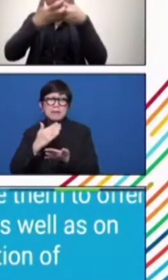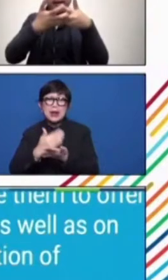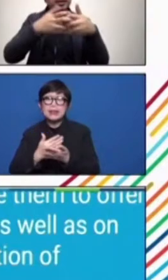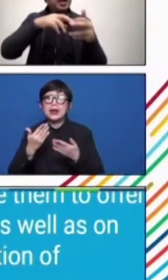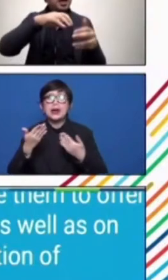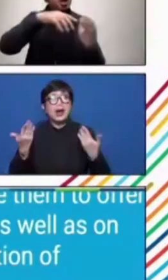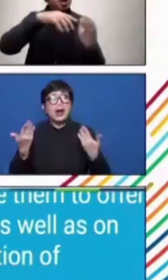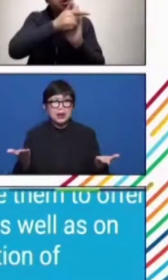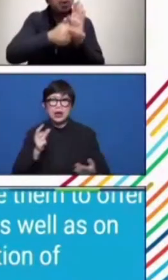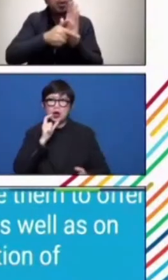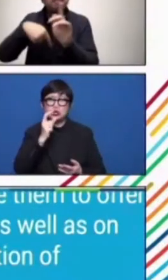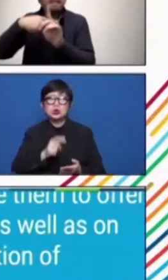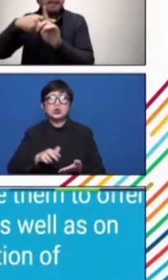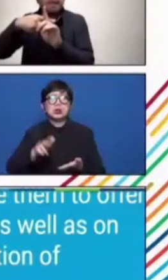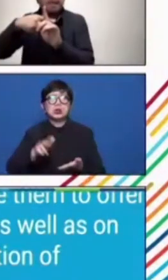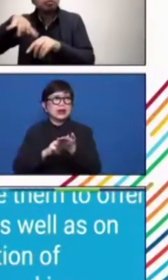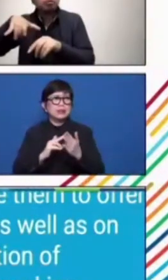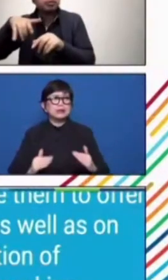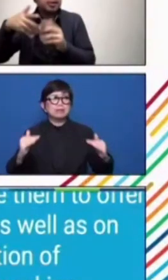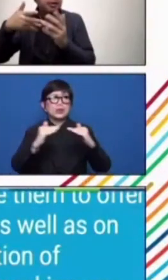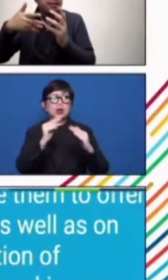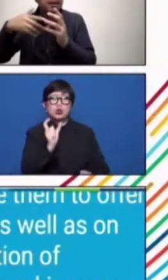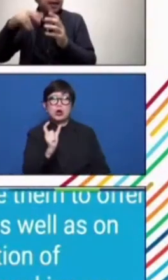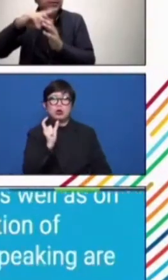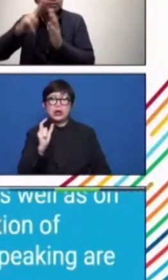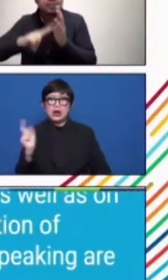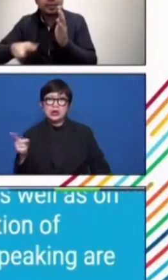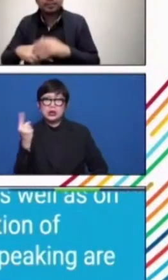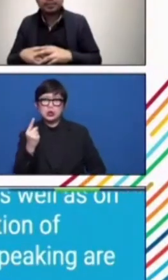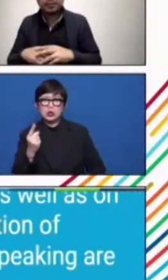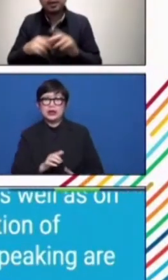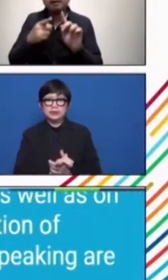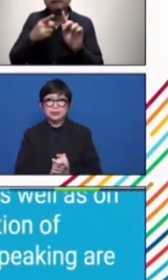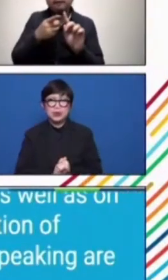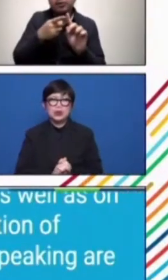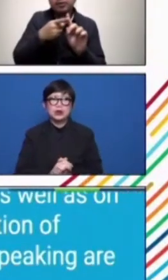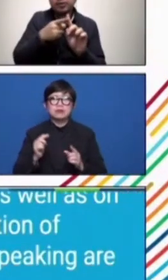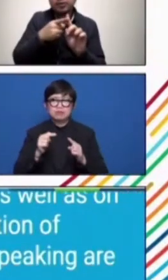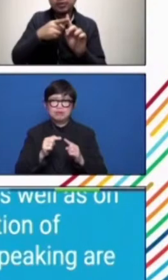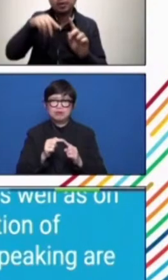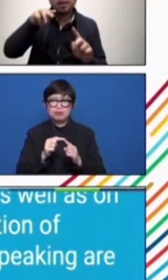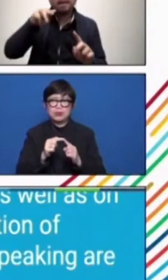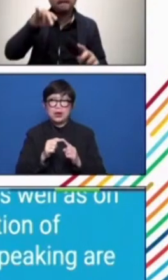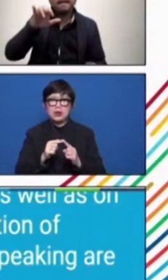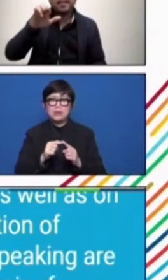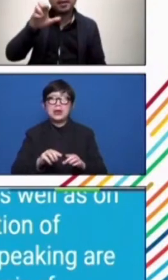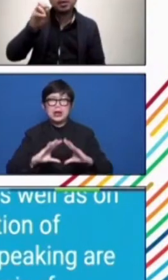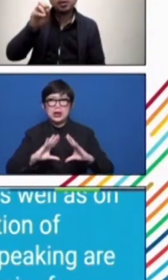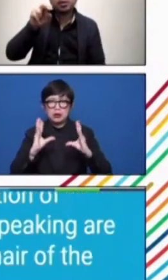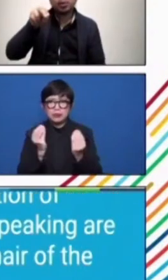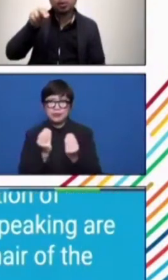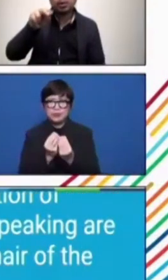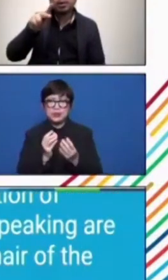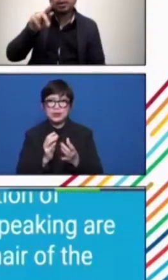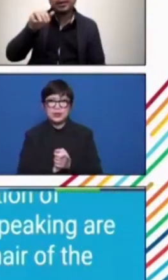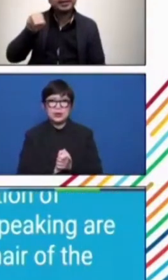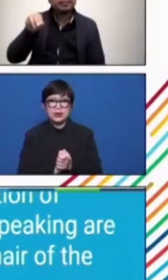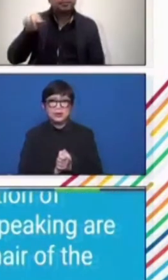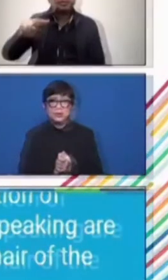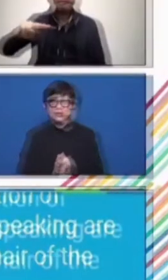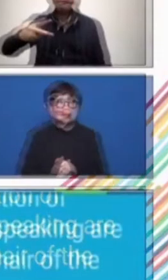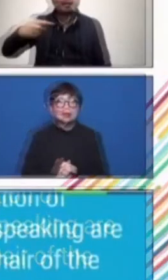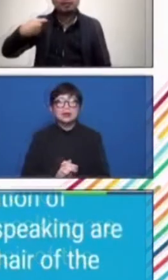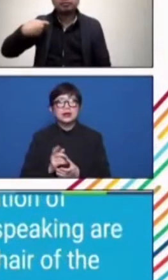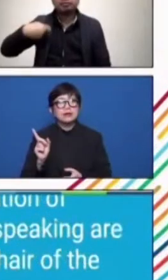panelists in order of speaking are Miss Mion Kim from the Republic of Korea who's the vice chair of the committee on the rights of persons with disabilities